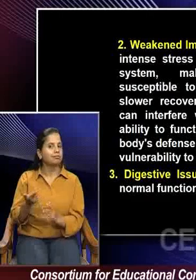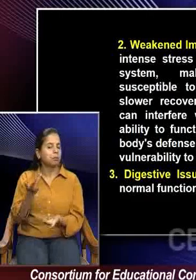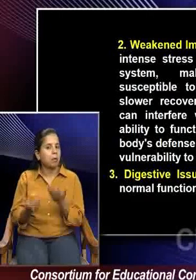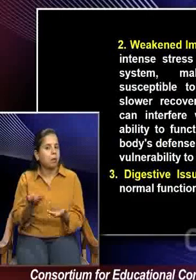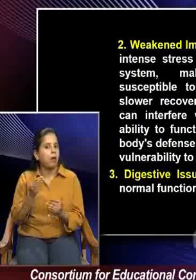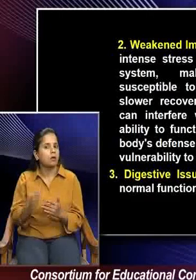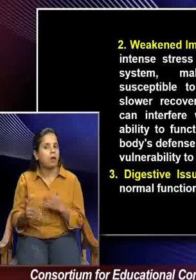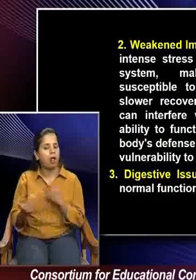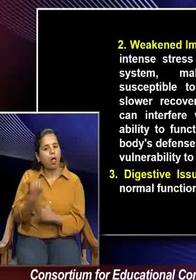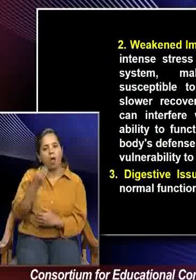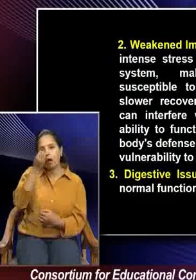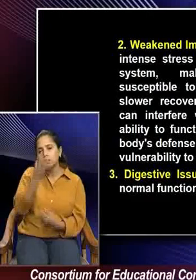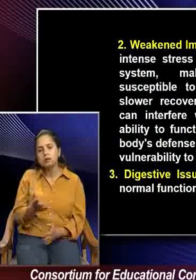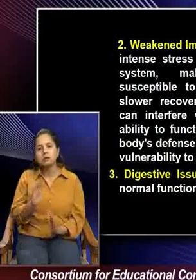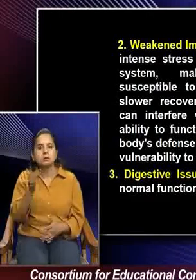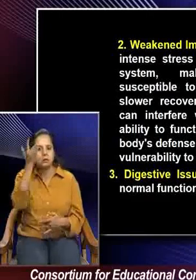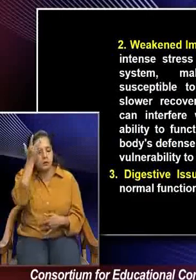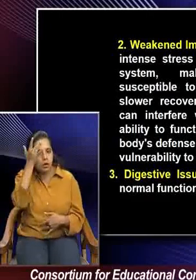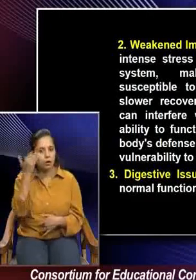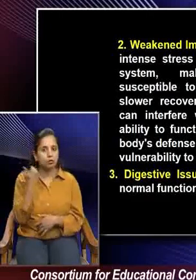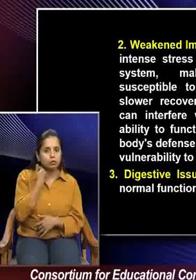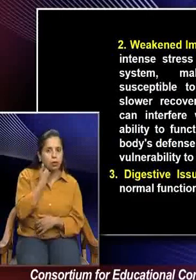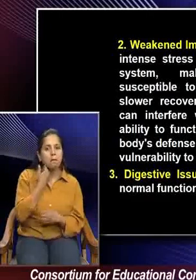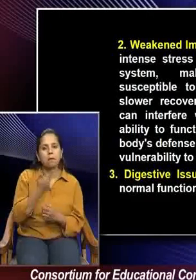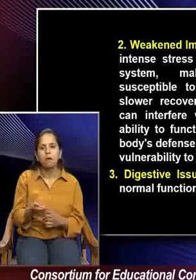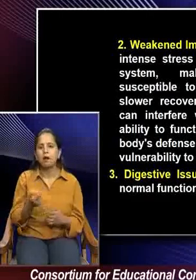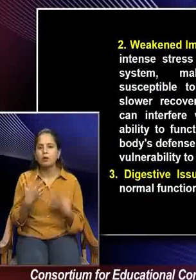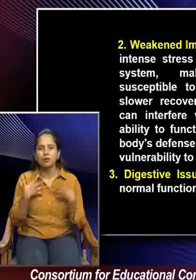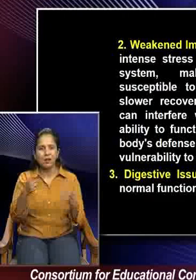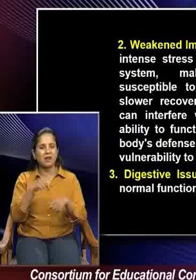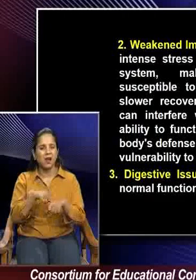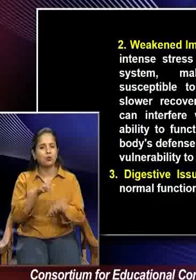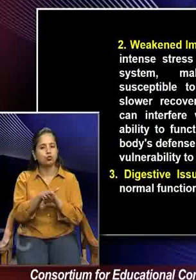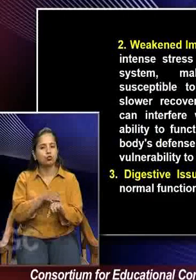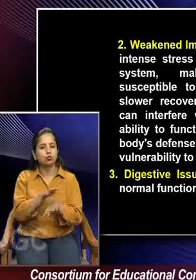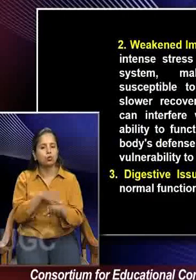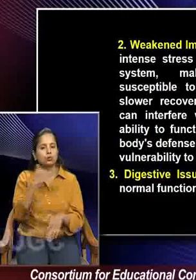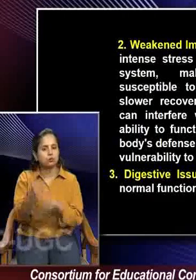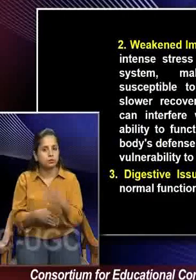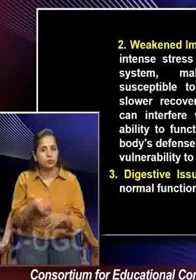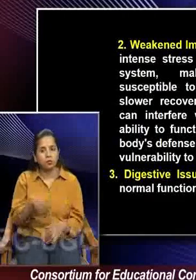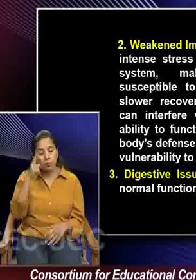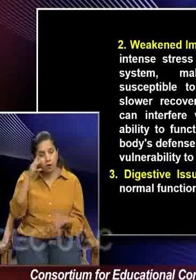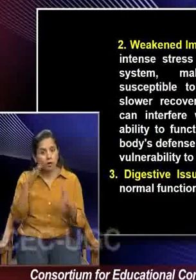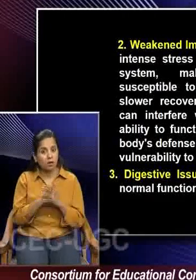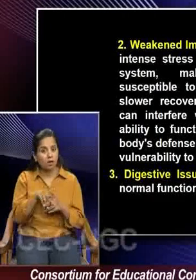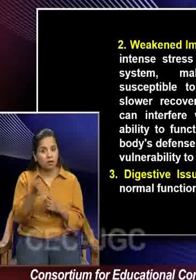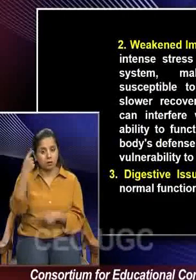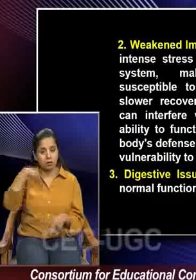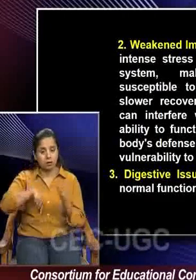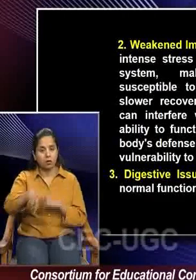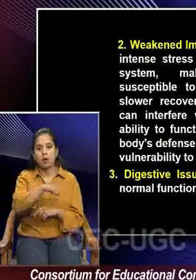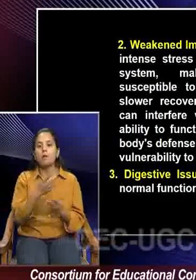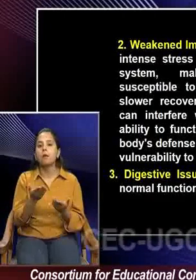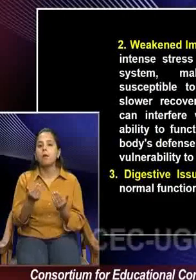infections, illness and slow recovery times. The stress hormones can